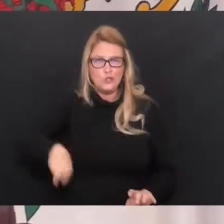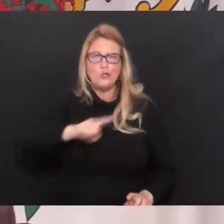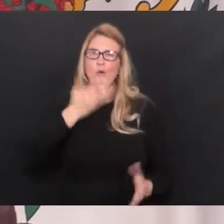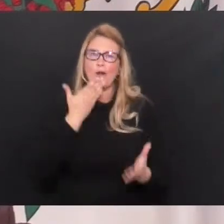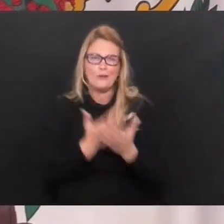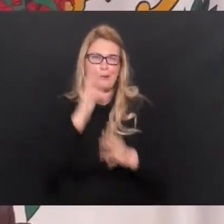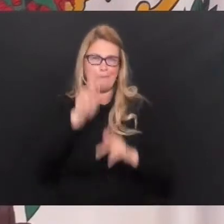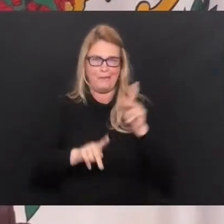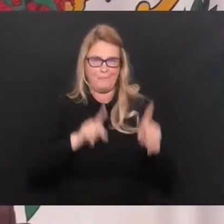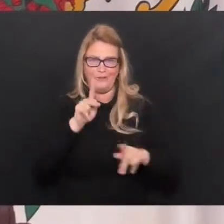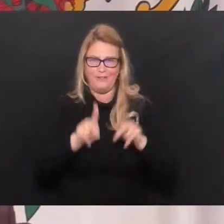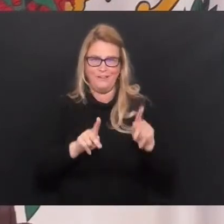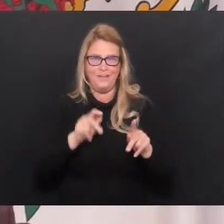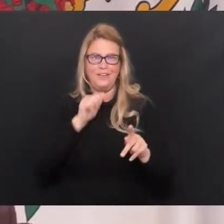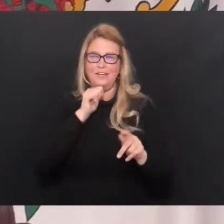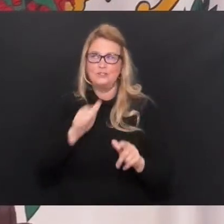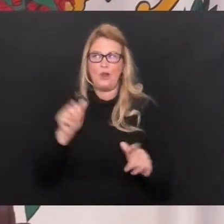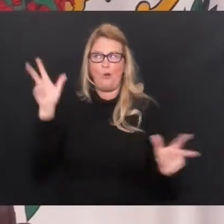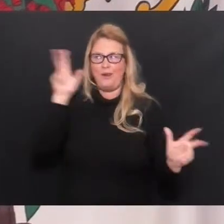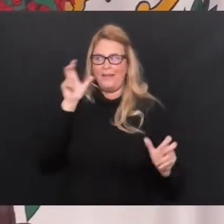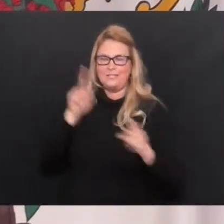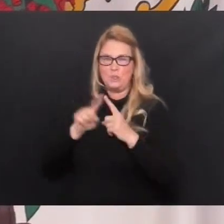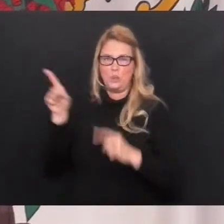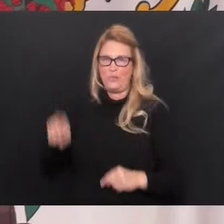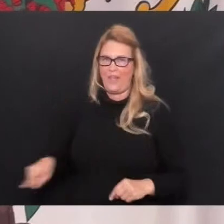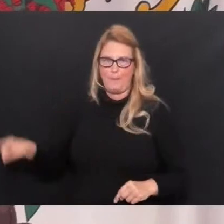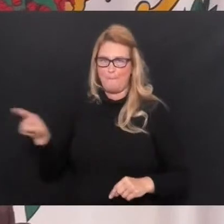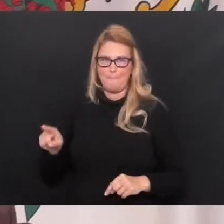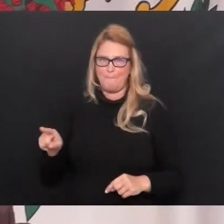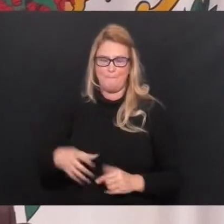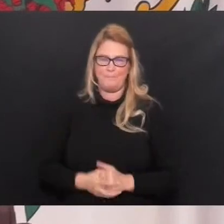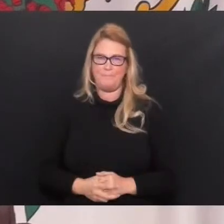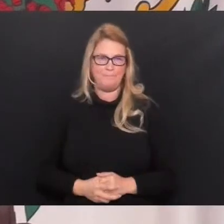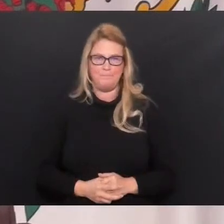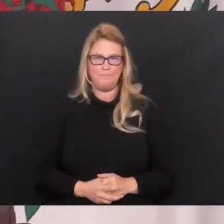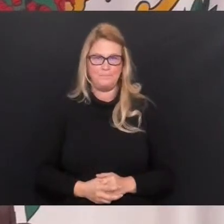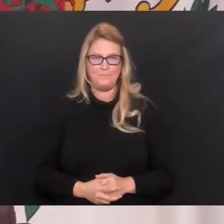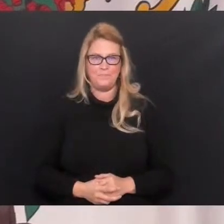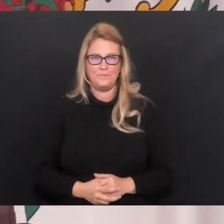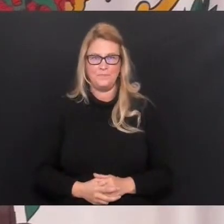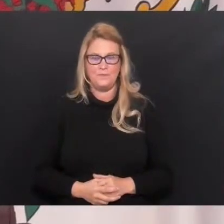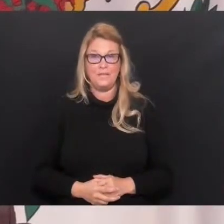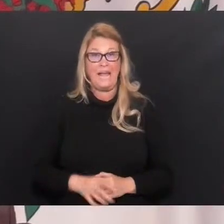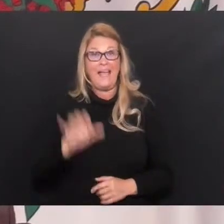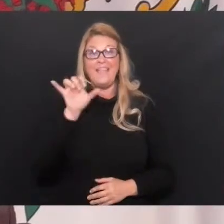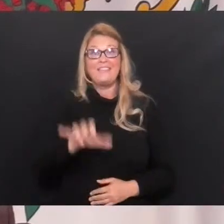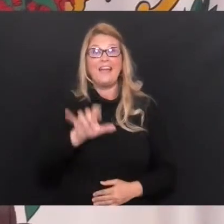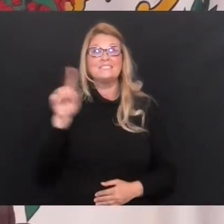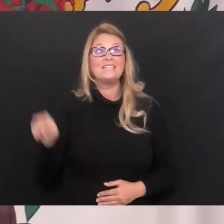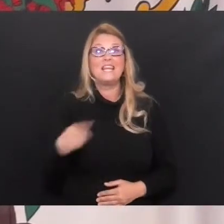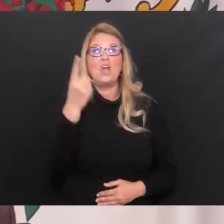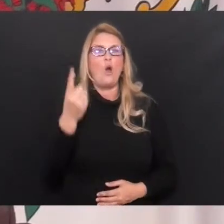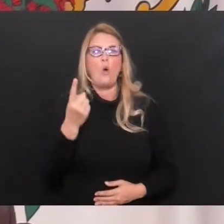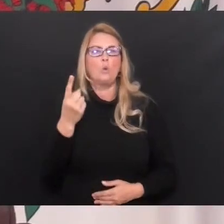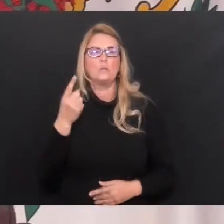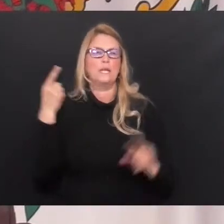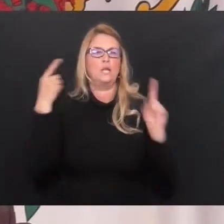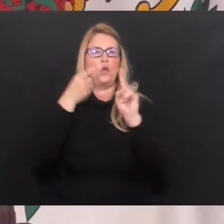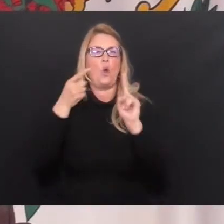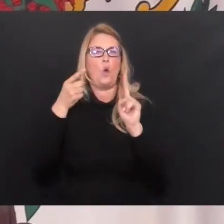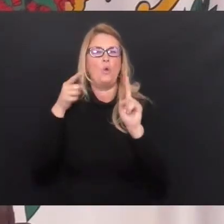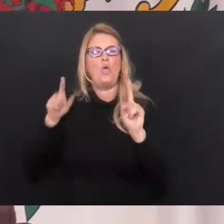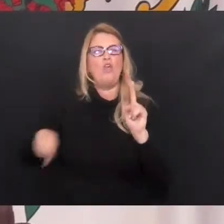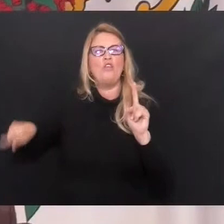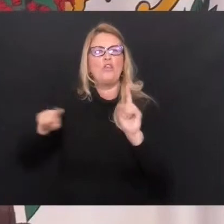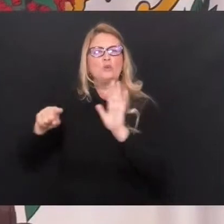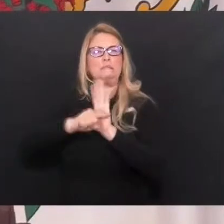to listen to this garbage. Don't let these people hold you down. You see, that's their only essence in life. They want to